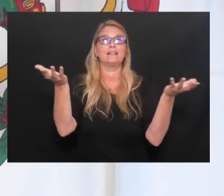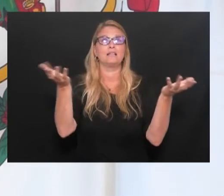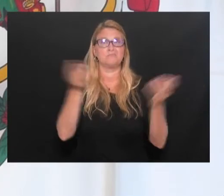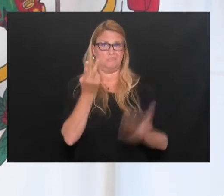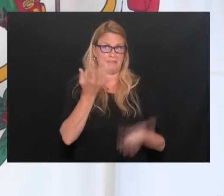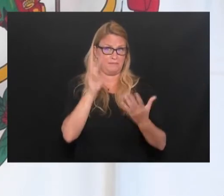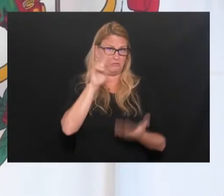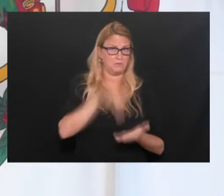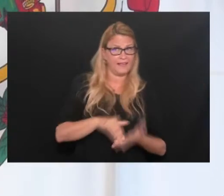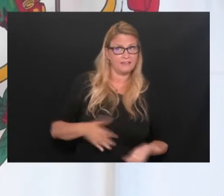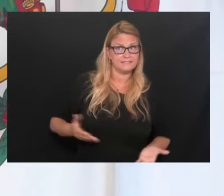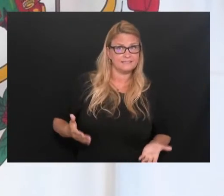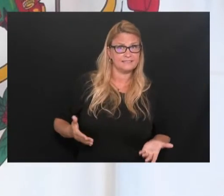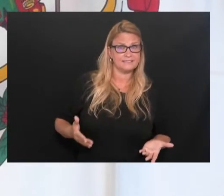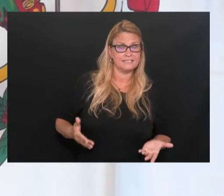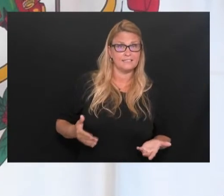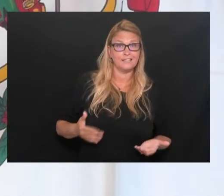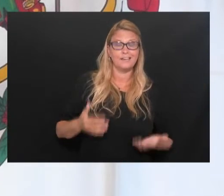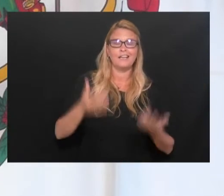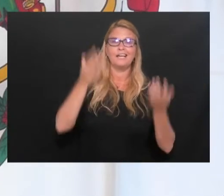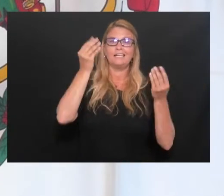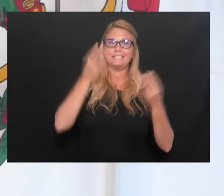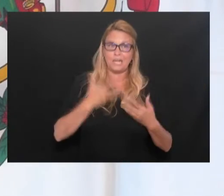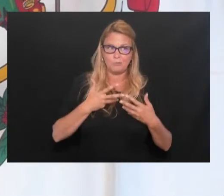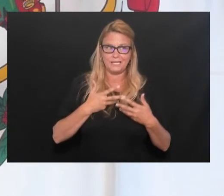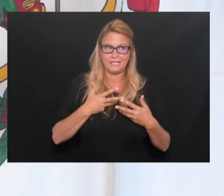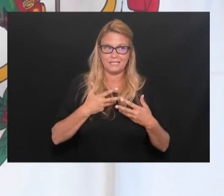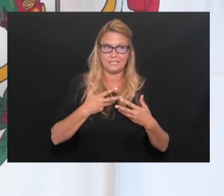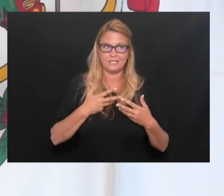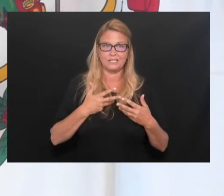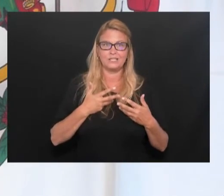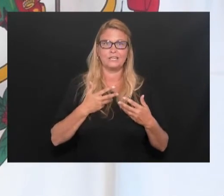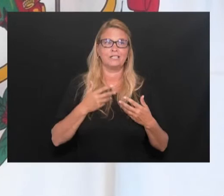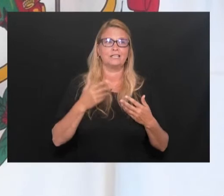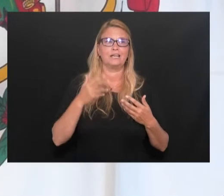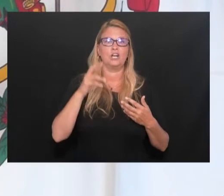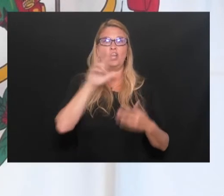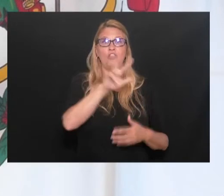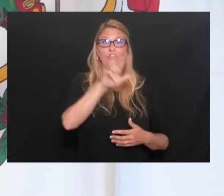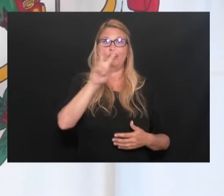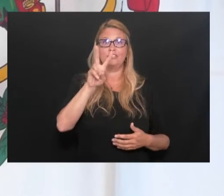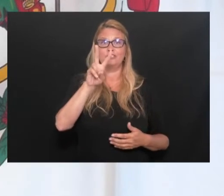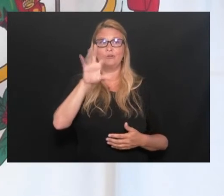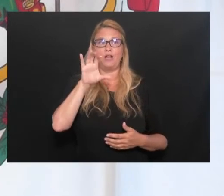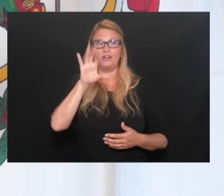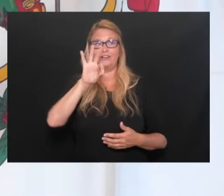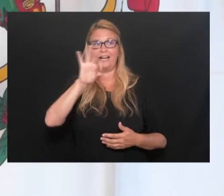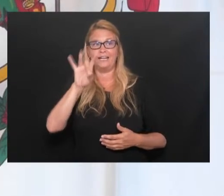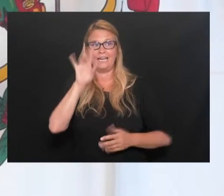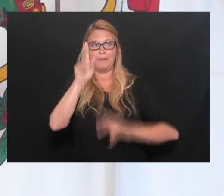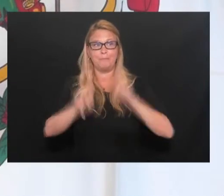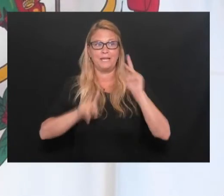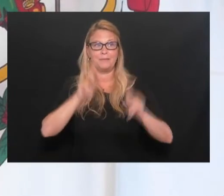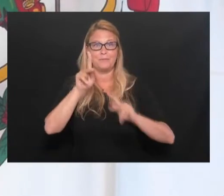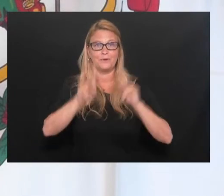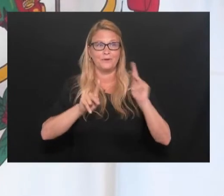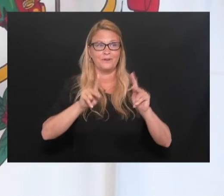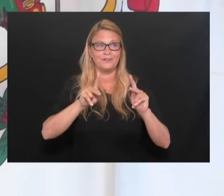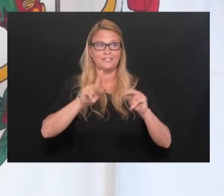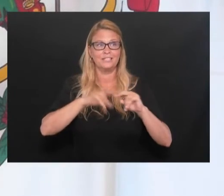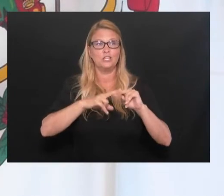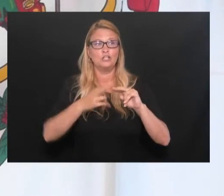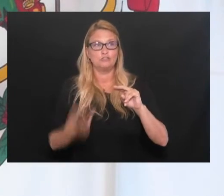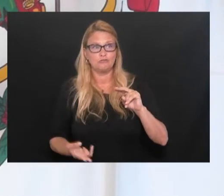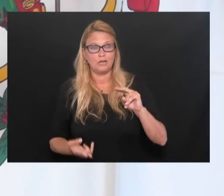2,000? Then tell me this. What are those 3,298 people, if we drop to